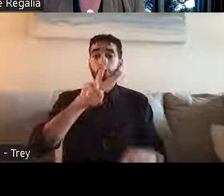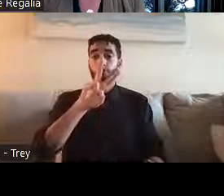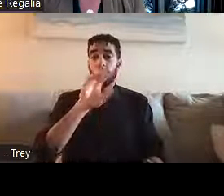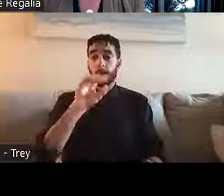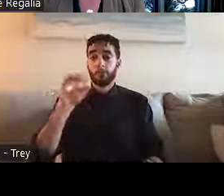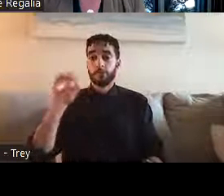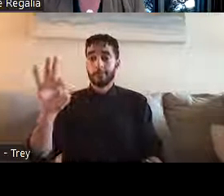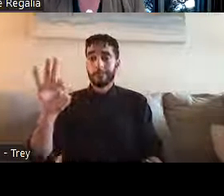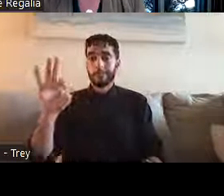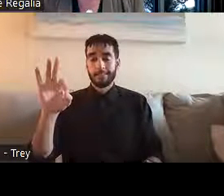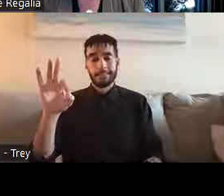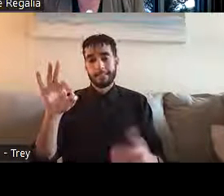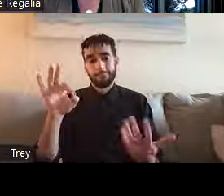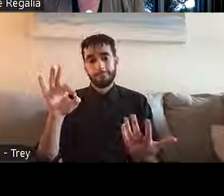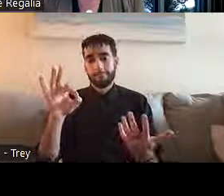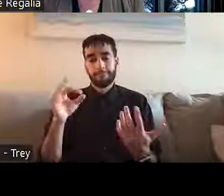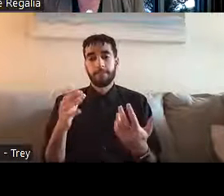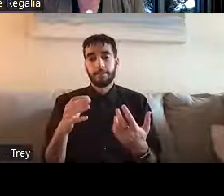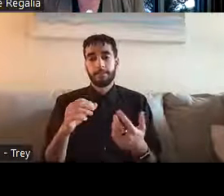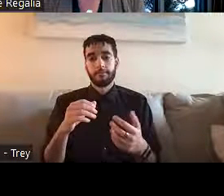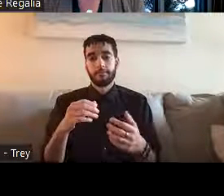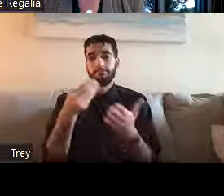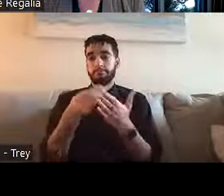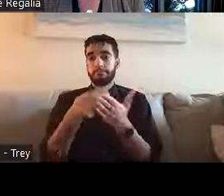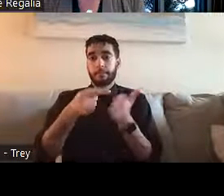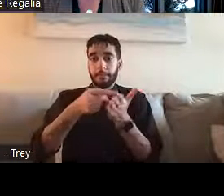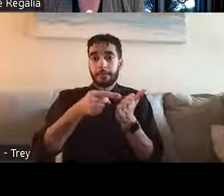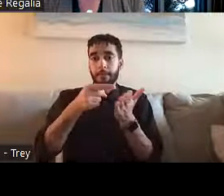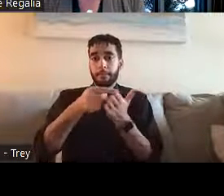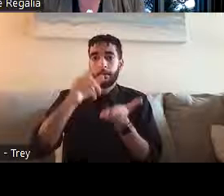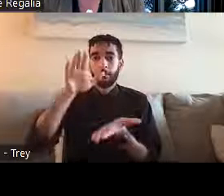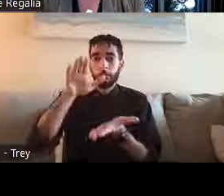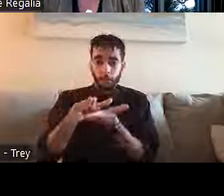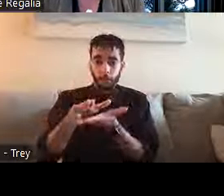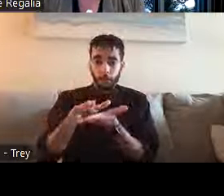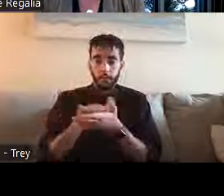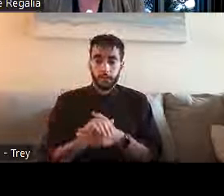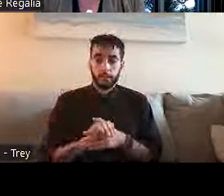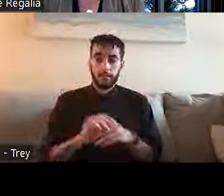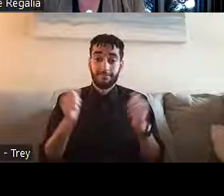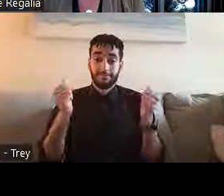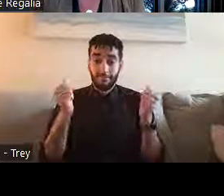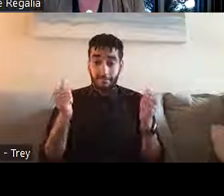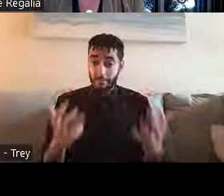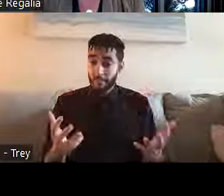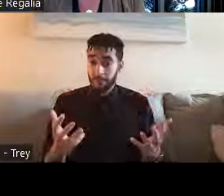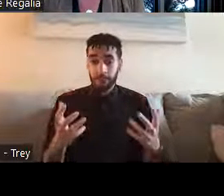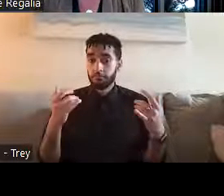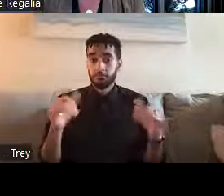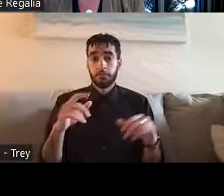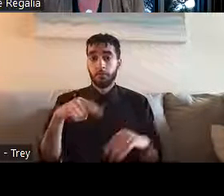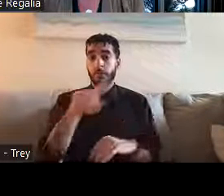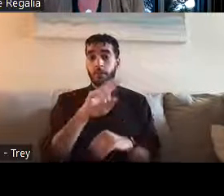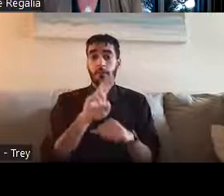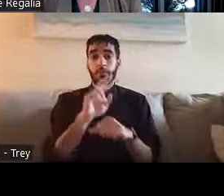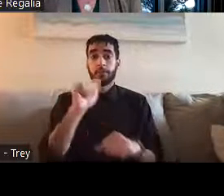was a statewide network of over 50 ADCRC sites, but many of us continued to serve as